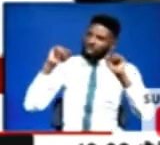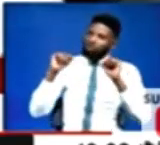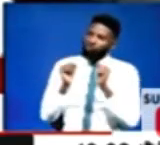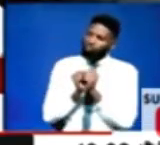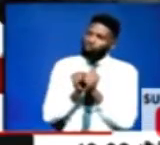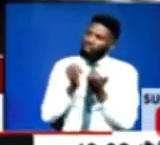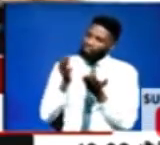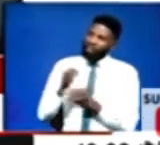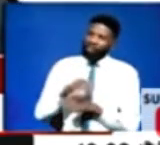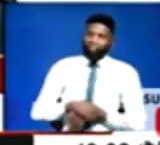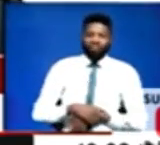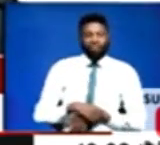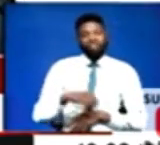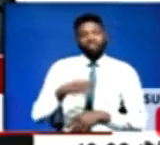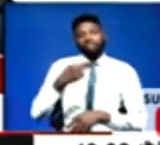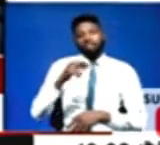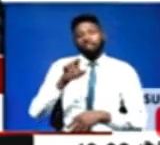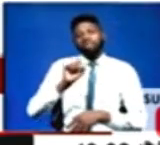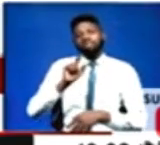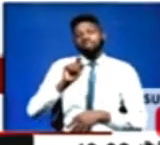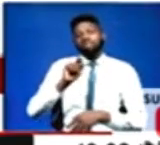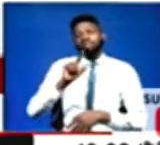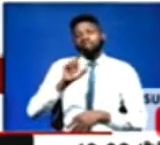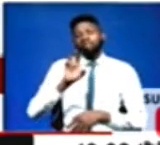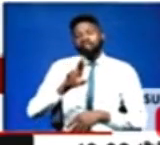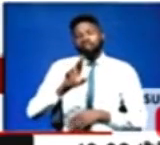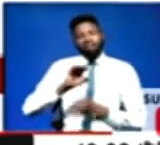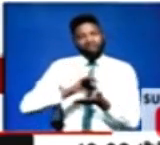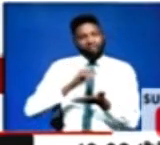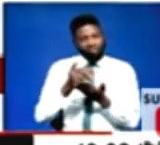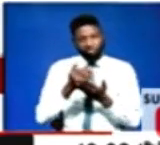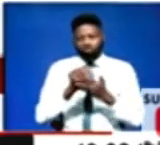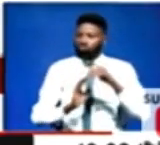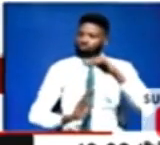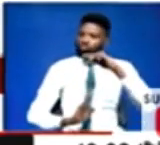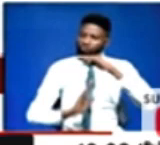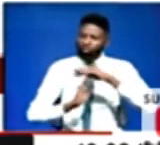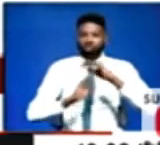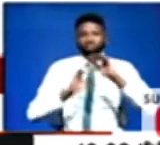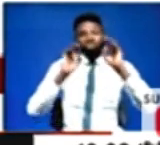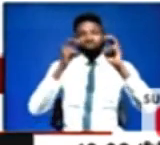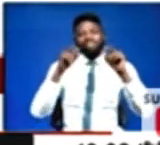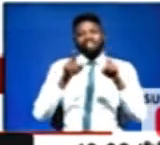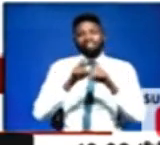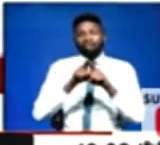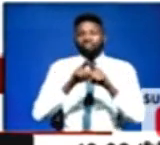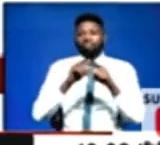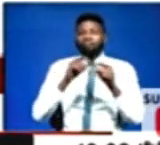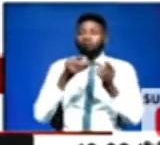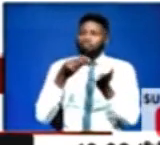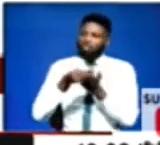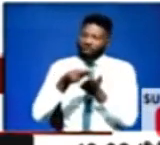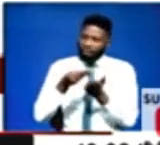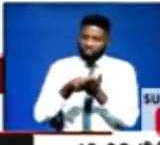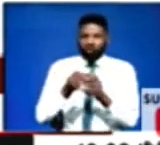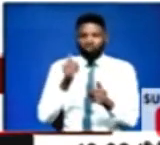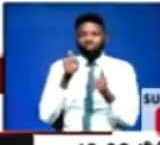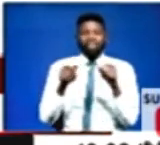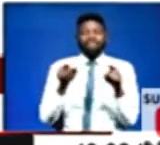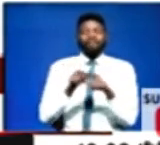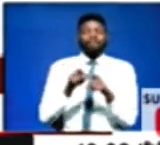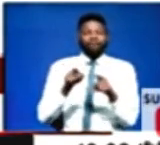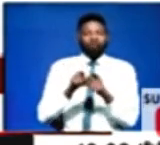the Hustlers Fund, because it's a hot topic right now, and the number of monies being given